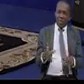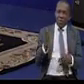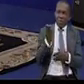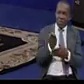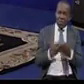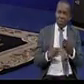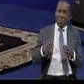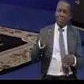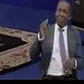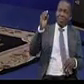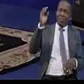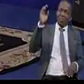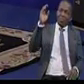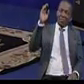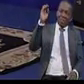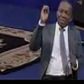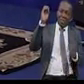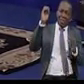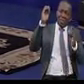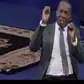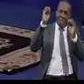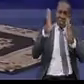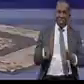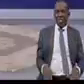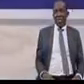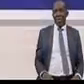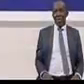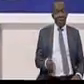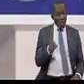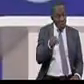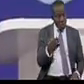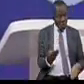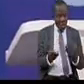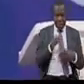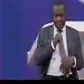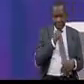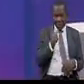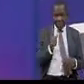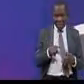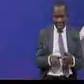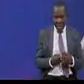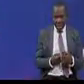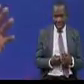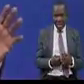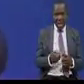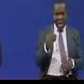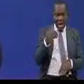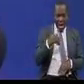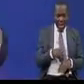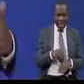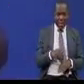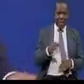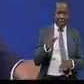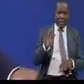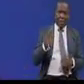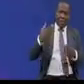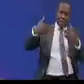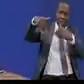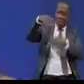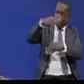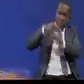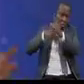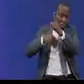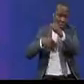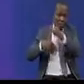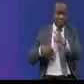top. When we started my little ministry, his ministry that he called